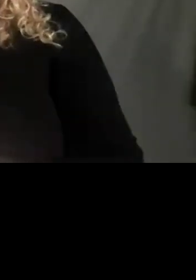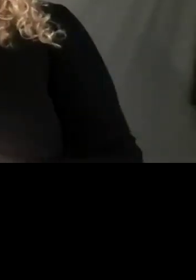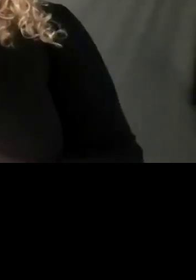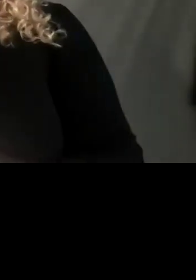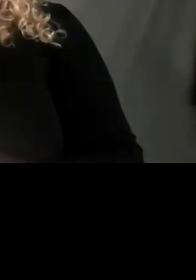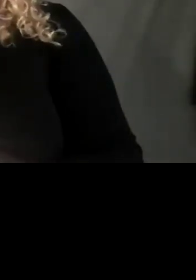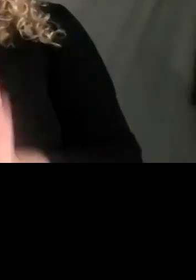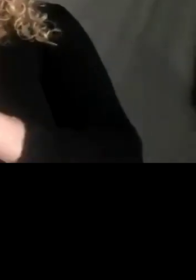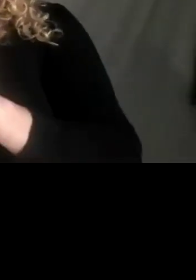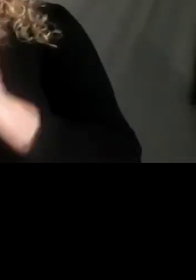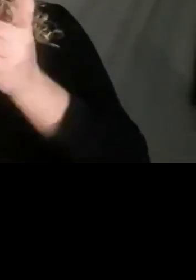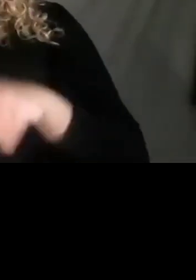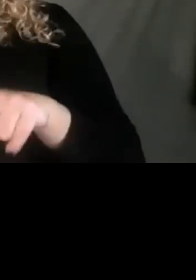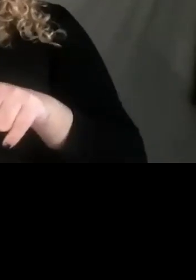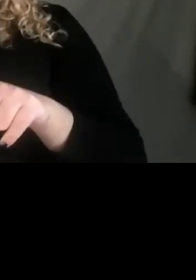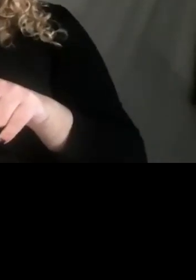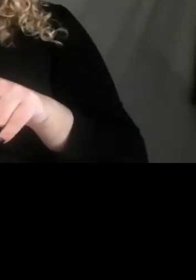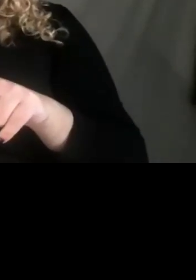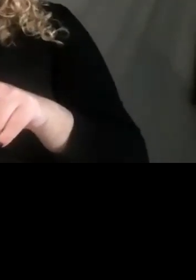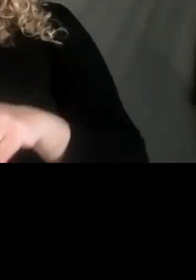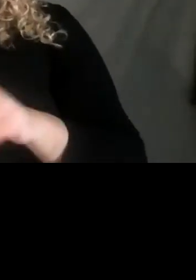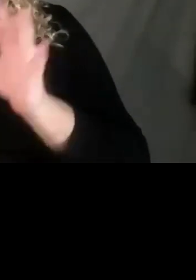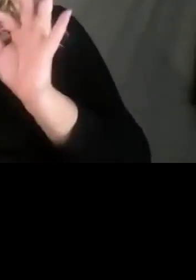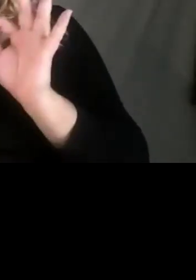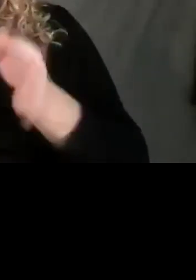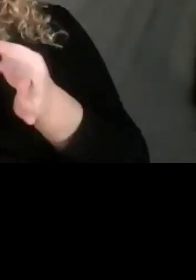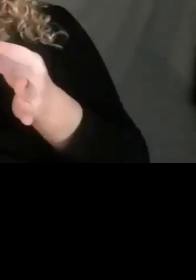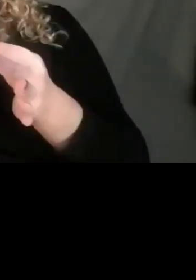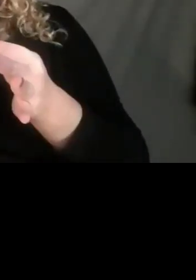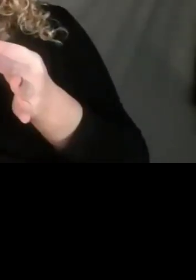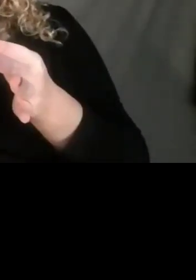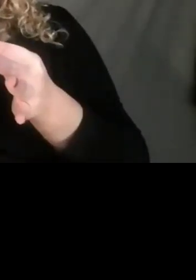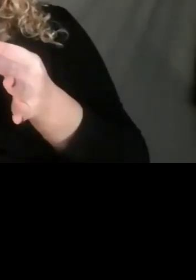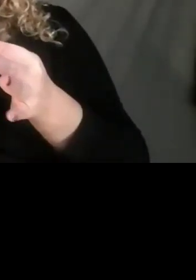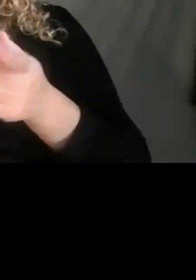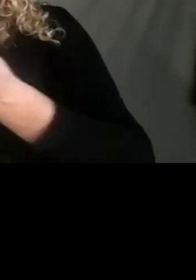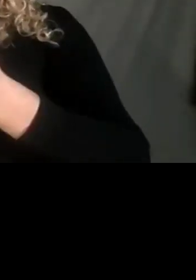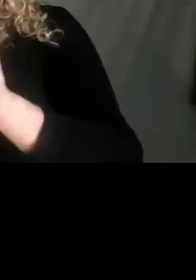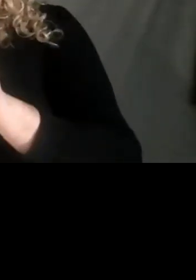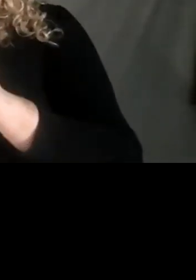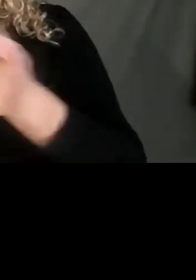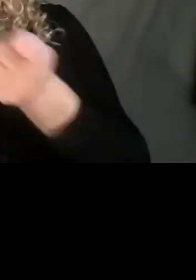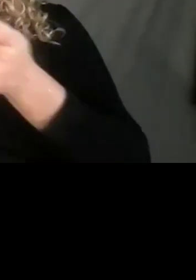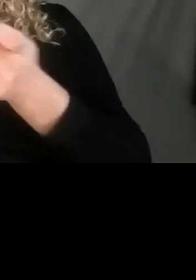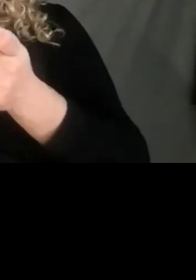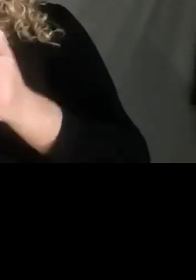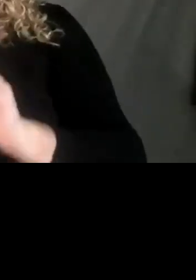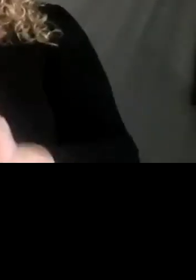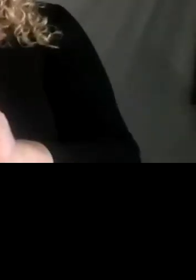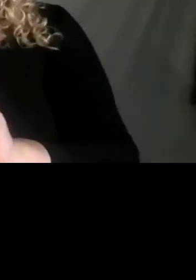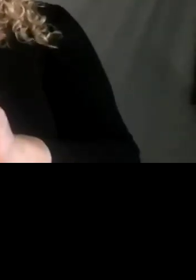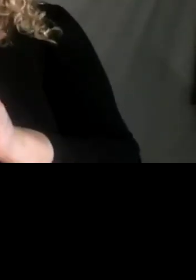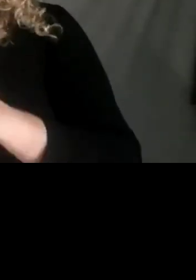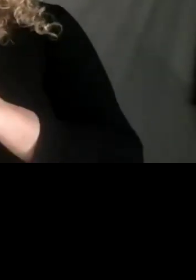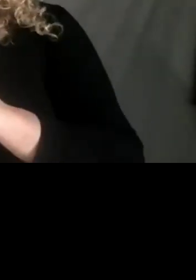I'll start with that. I think definitely from a change management perspective, and also looking at it from the perspective